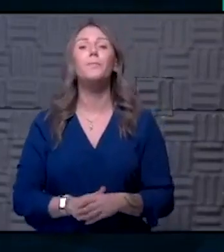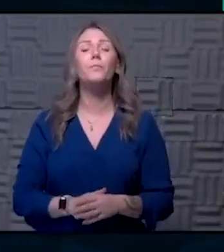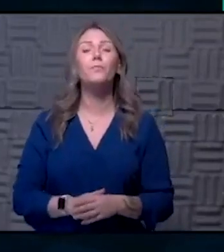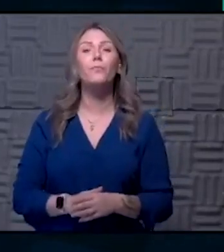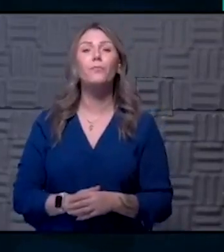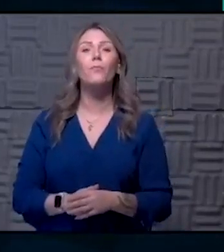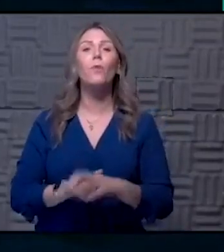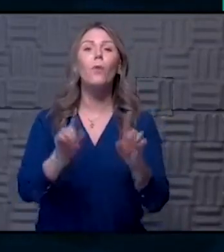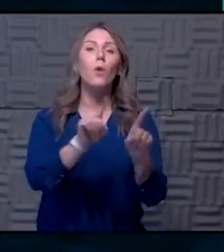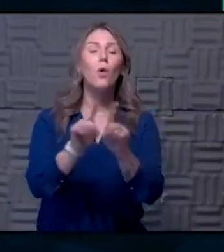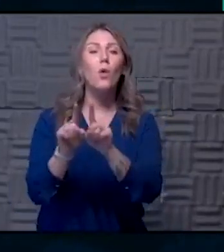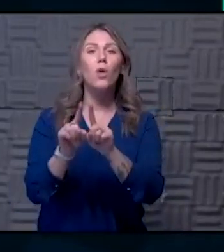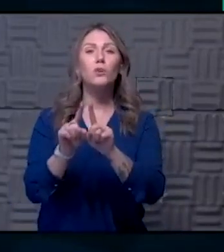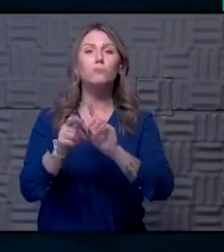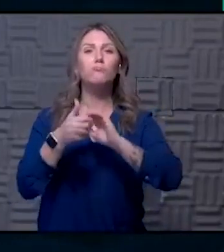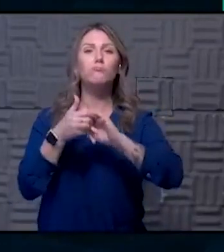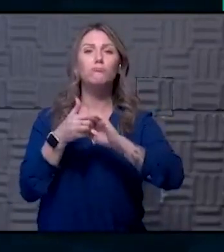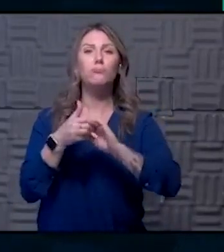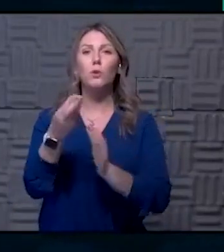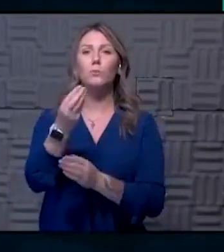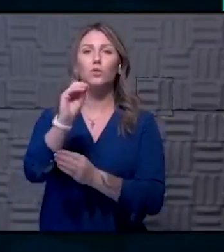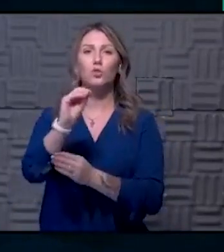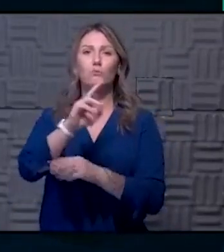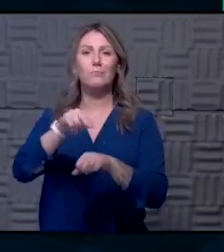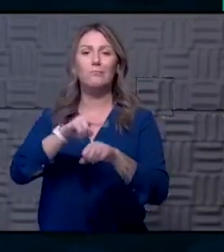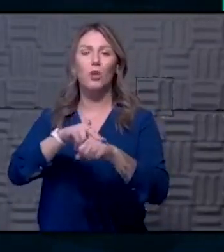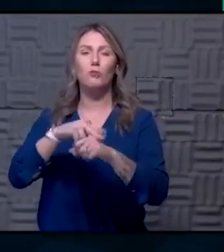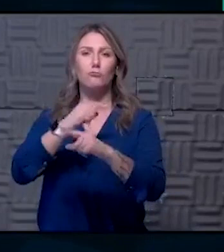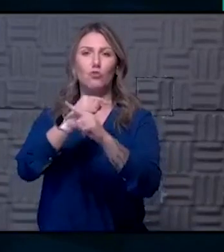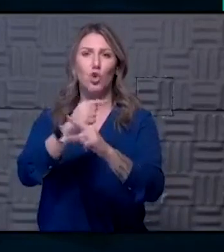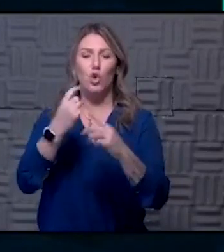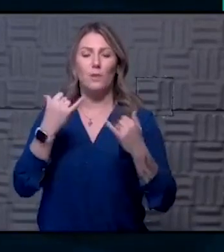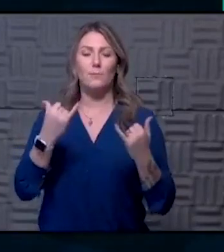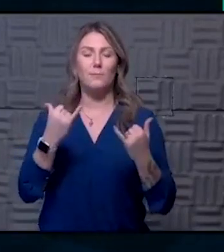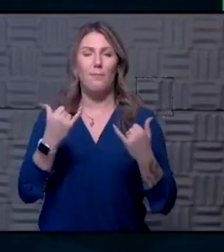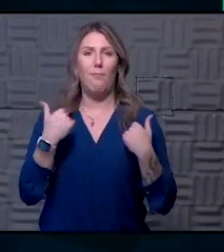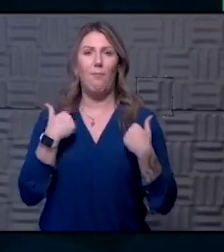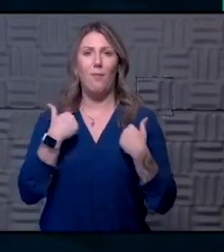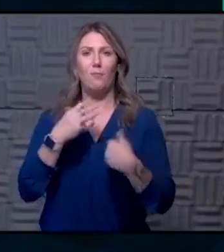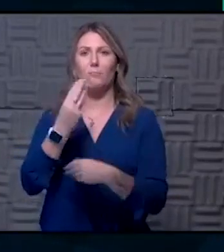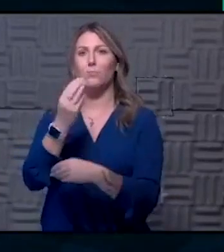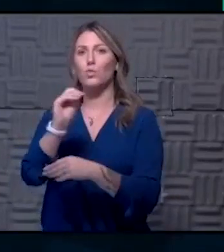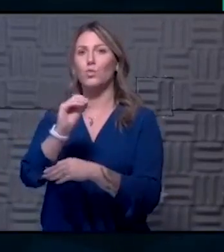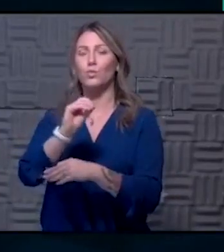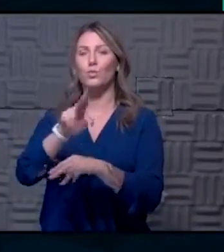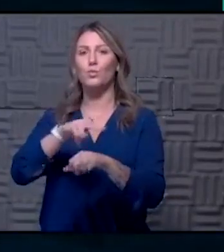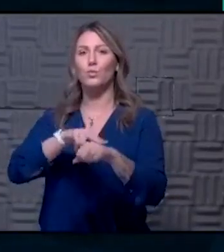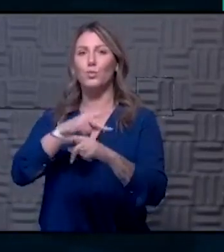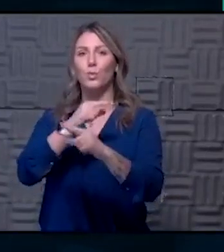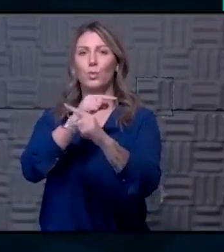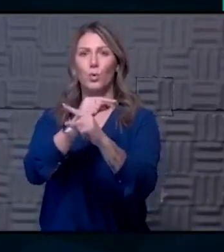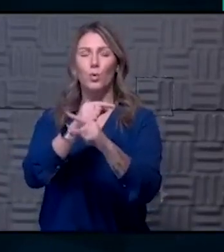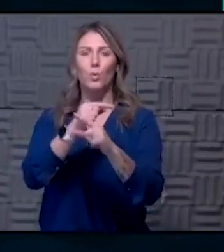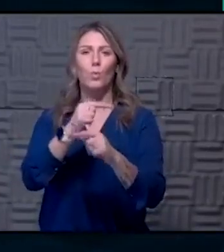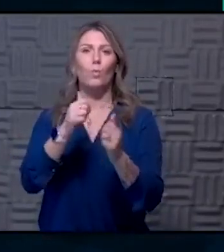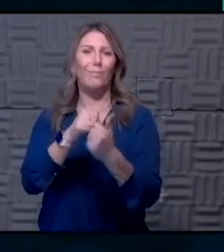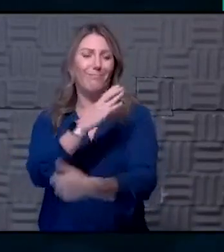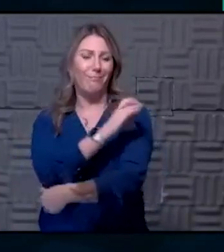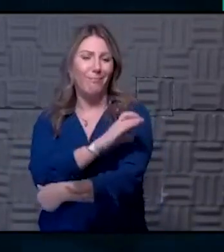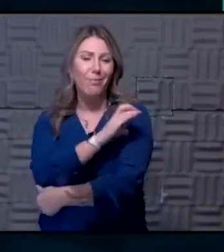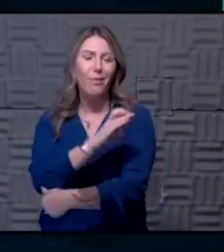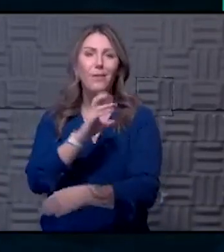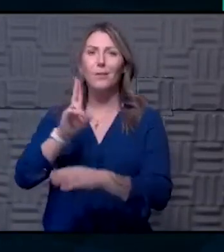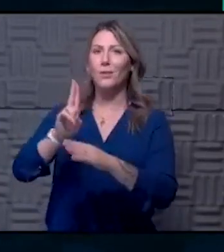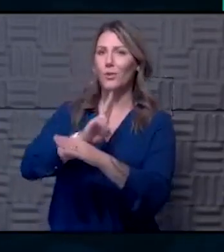we're also partnering with Missouri National Guard. In fact, today we have a Missouri National Guard run clinic where they use some